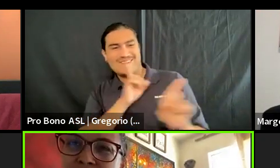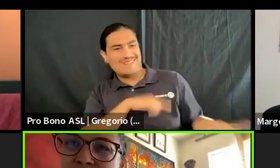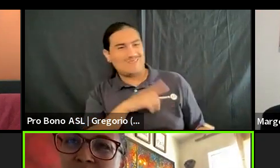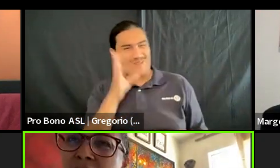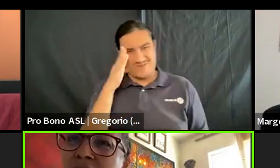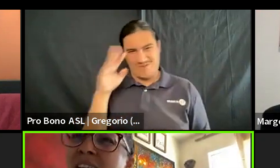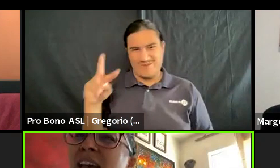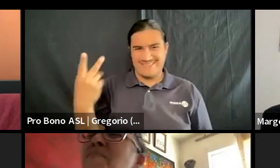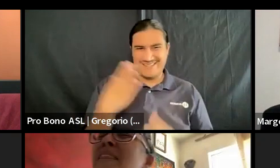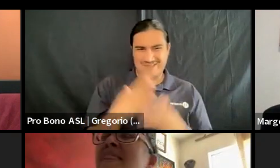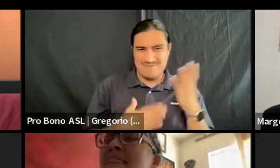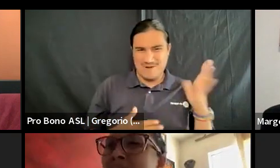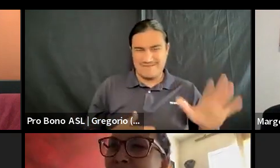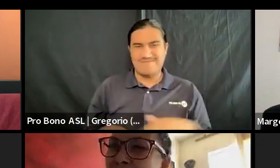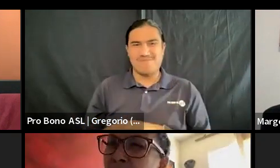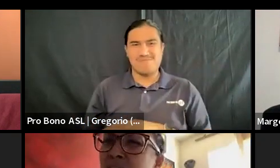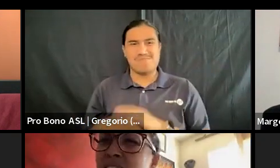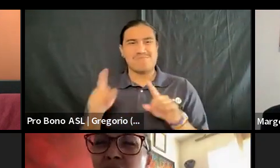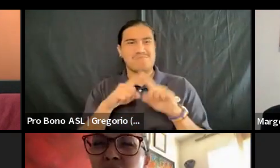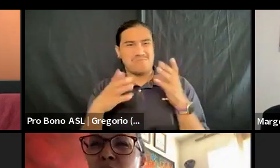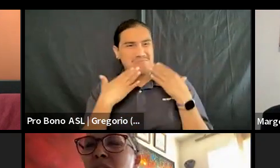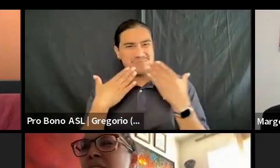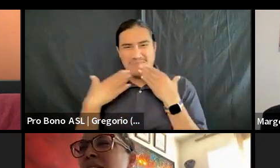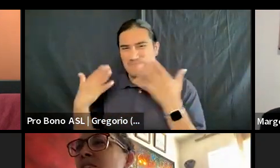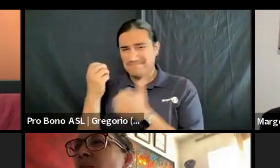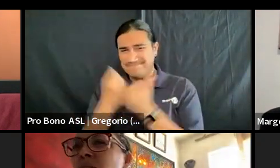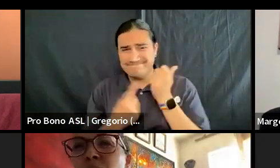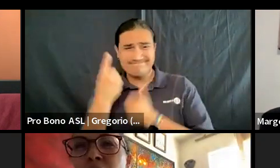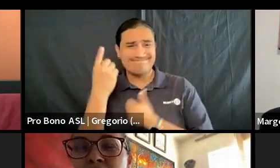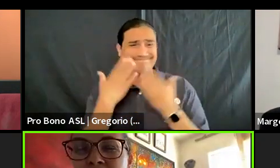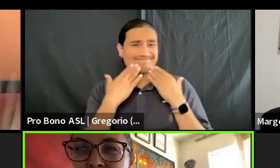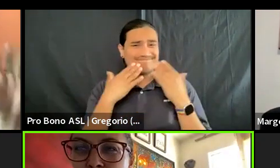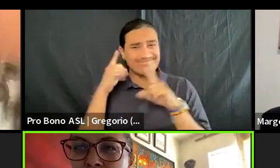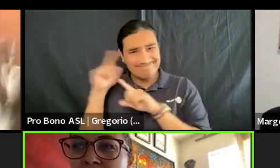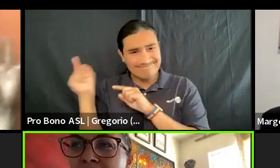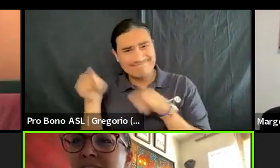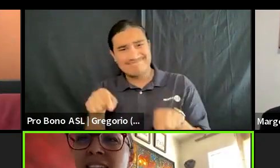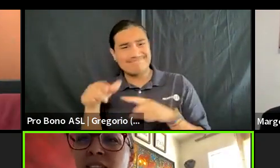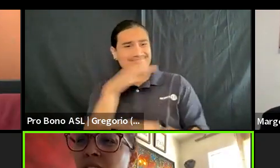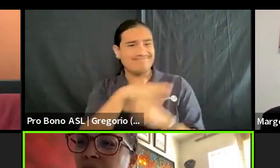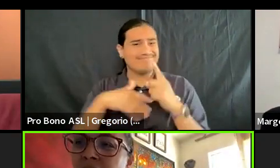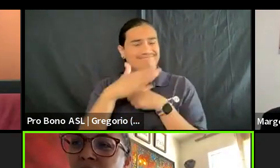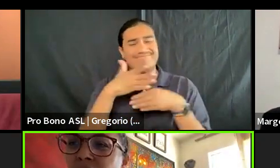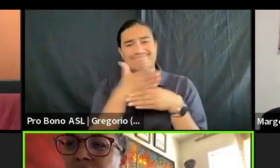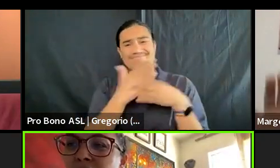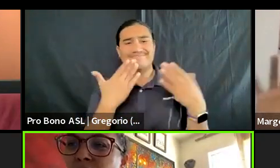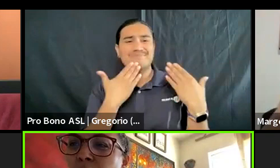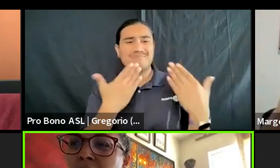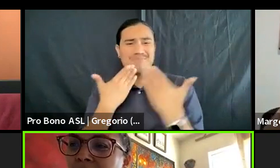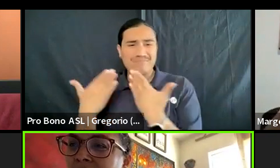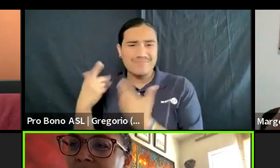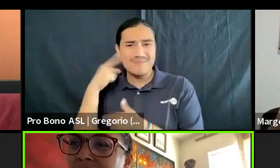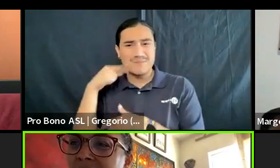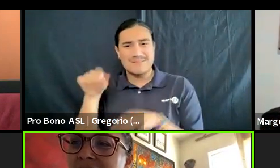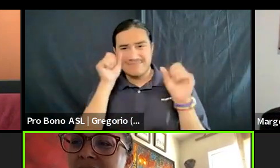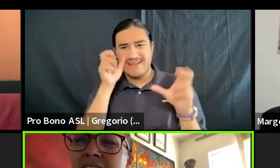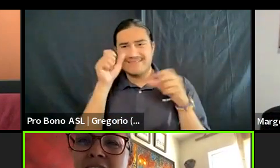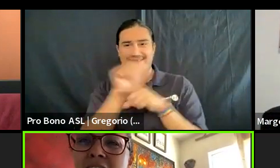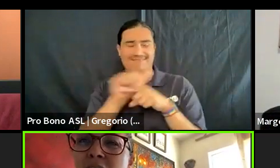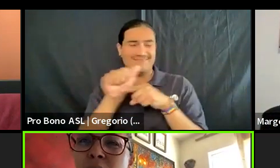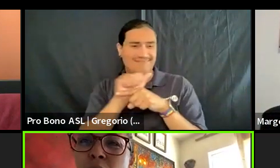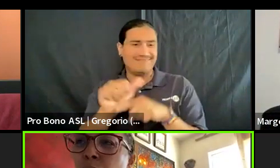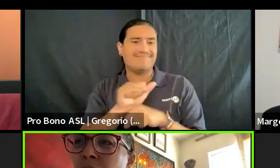second question. Yeah. But thank you so much, everyone. Thank you so much for being in the space. Thank you, thank you, thank you for this great